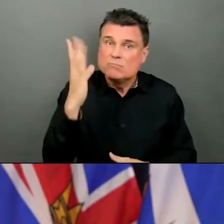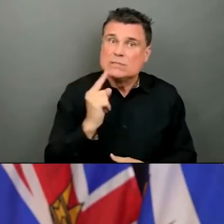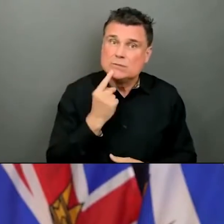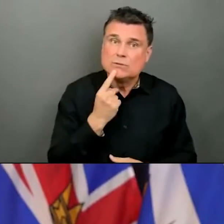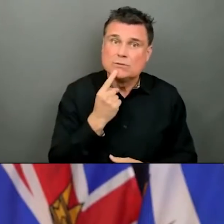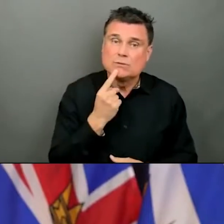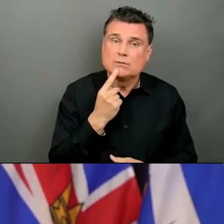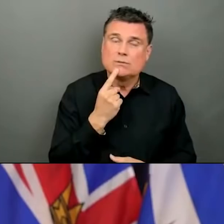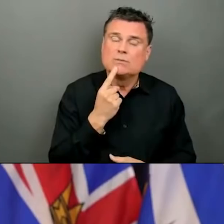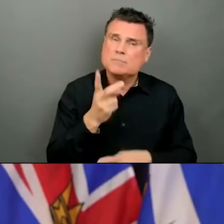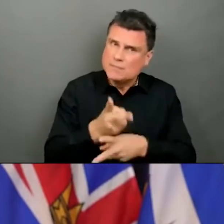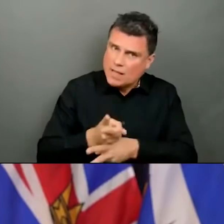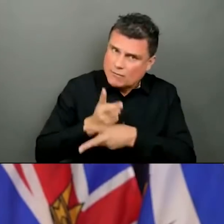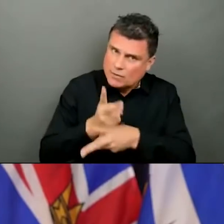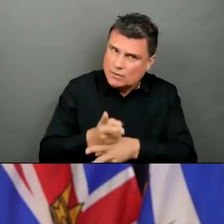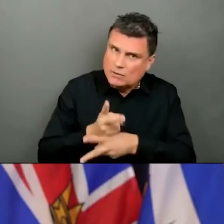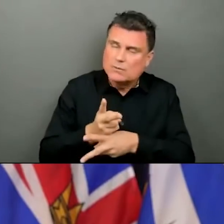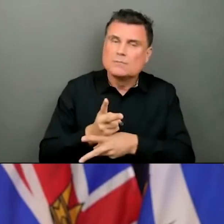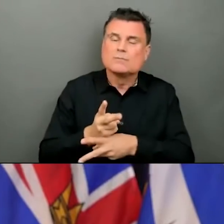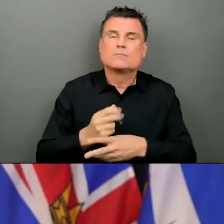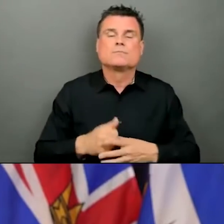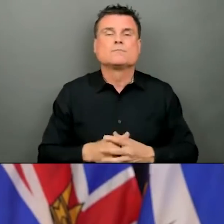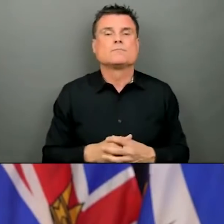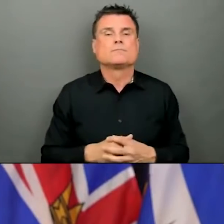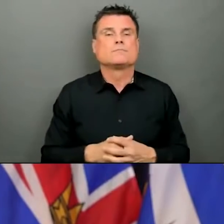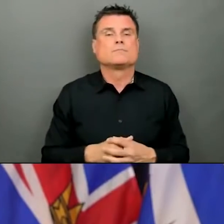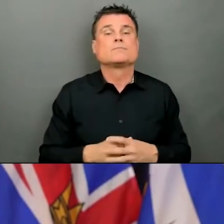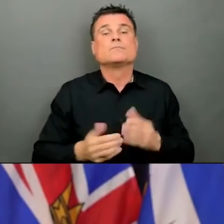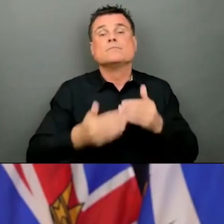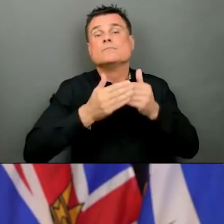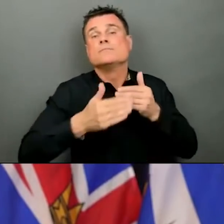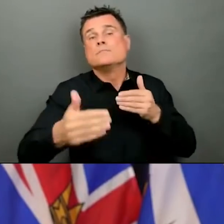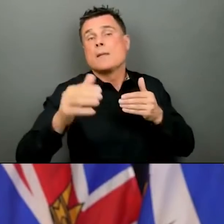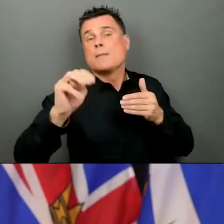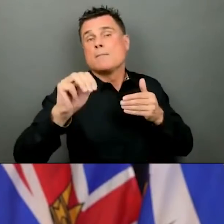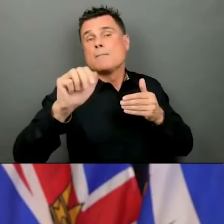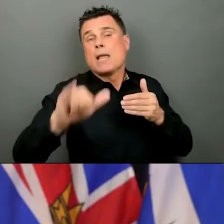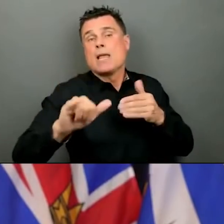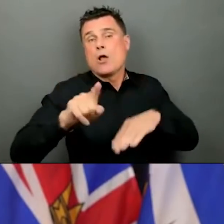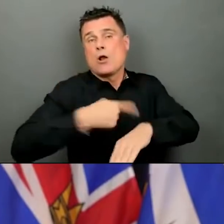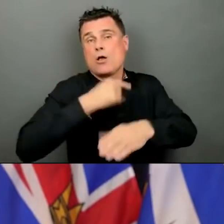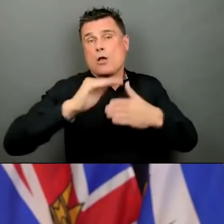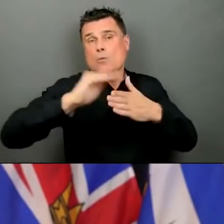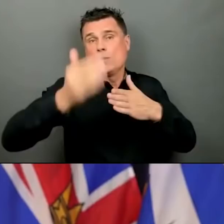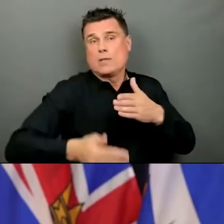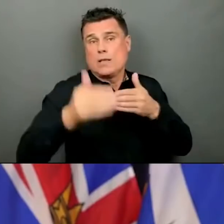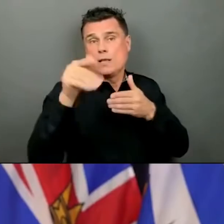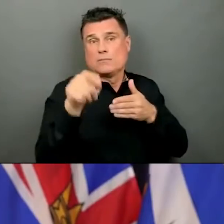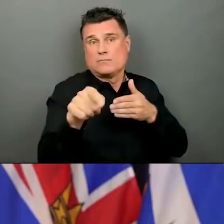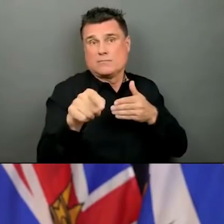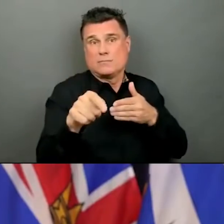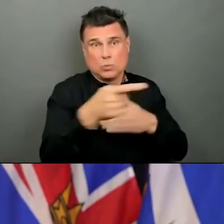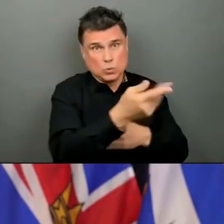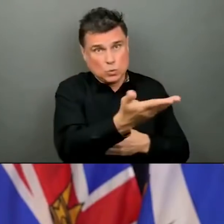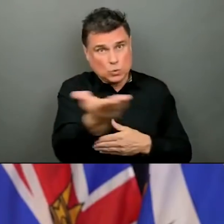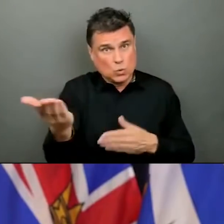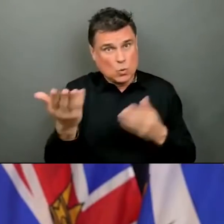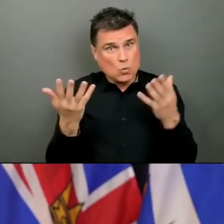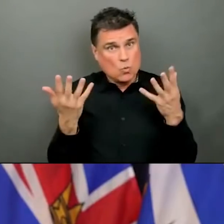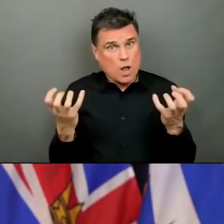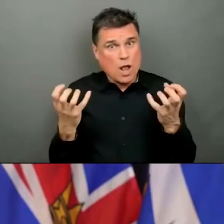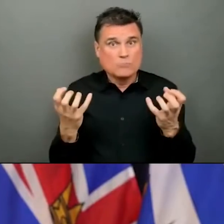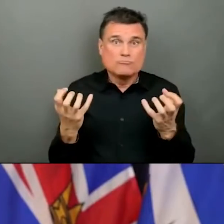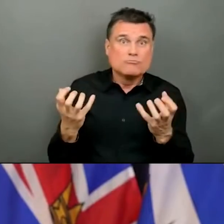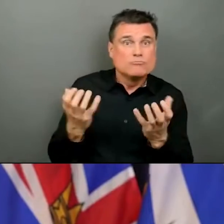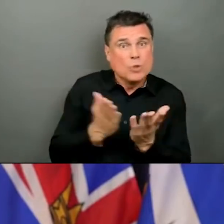May Day, to the the May long weekend, and salvage our summer. We want to have a safe and fun summer, but we will not